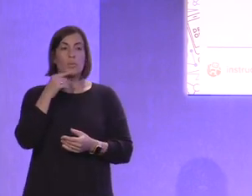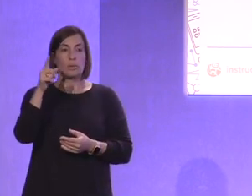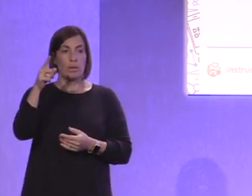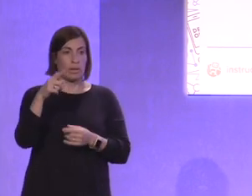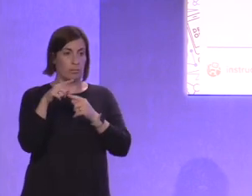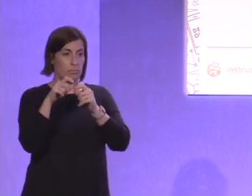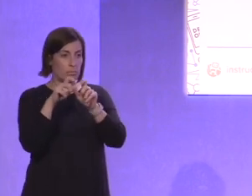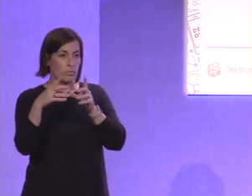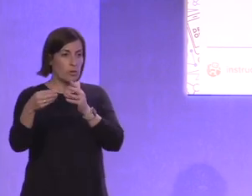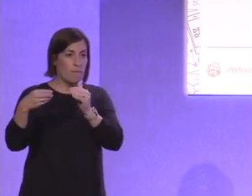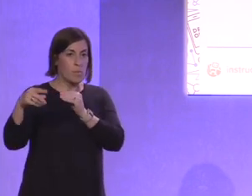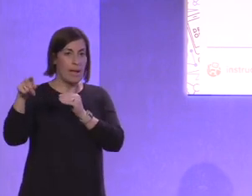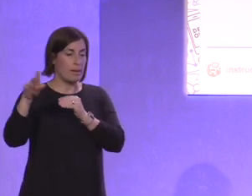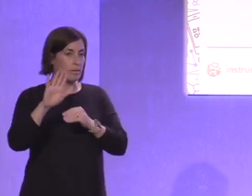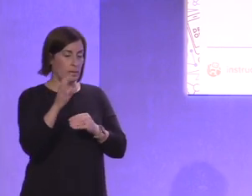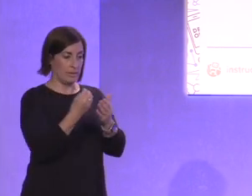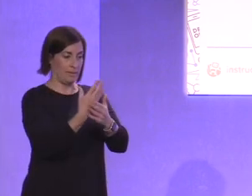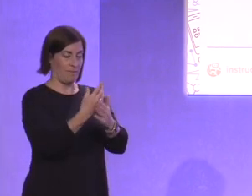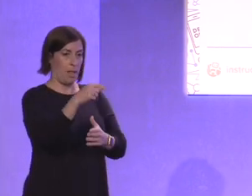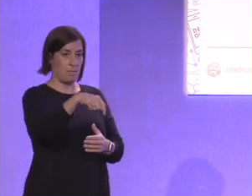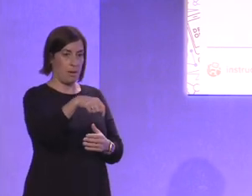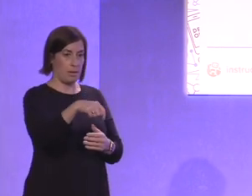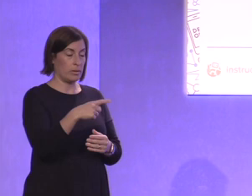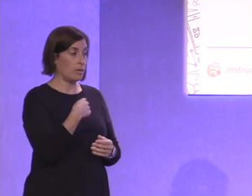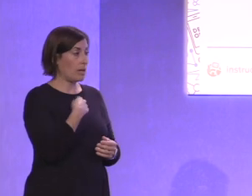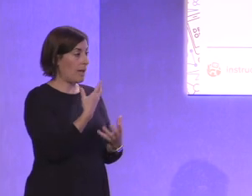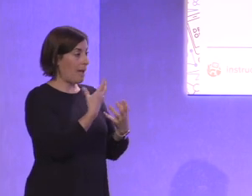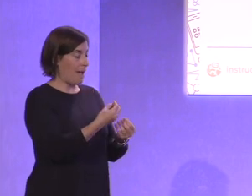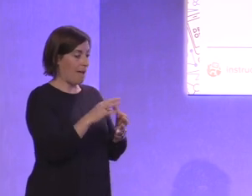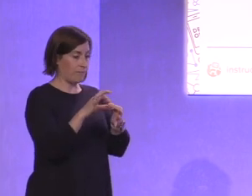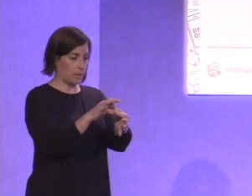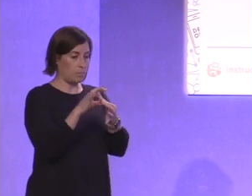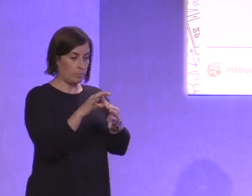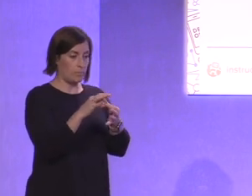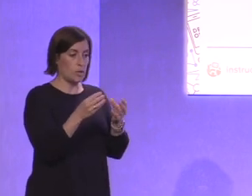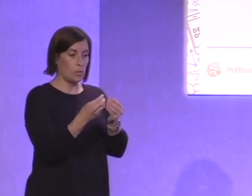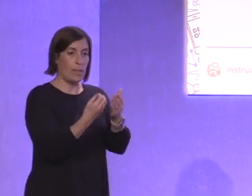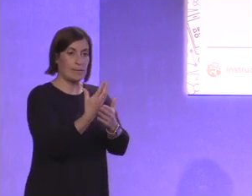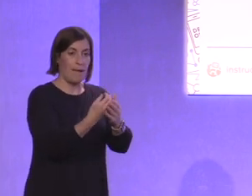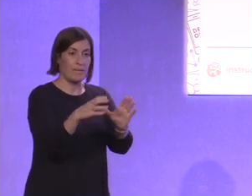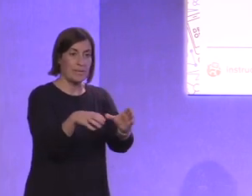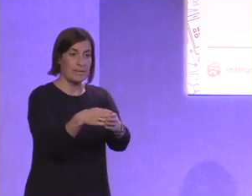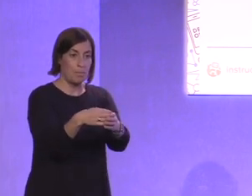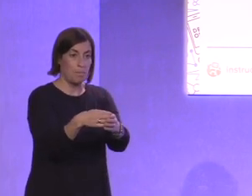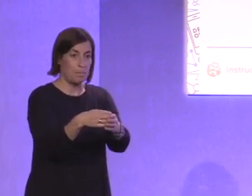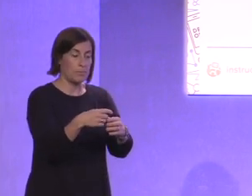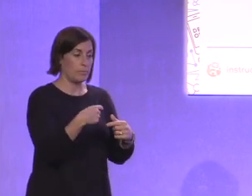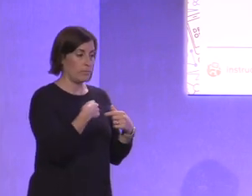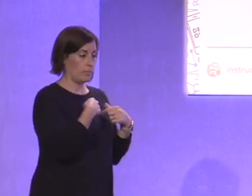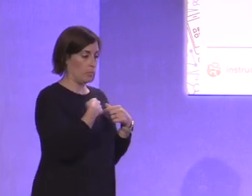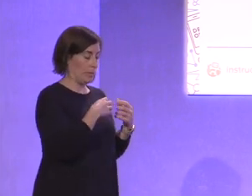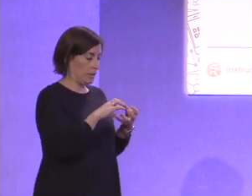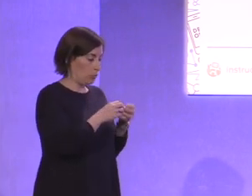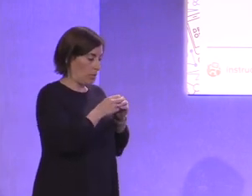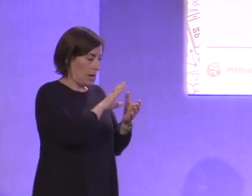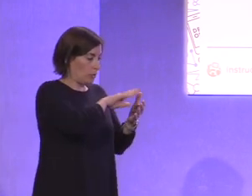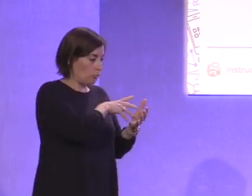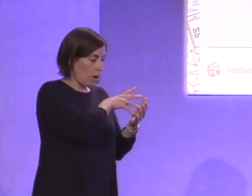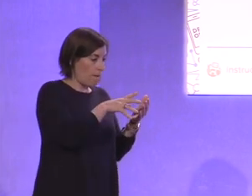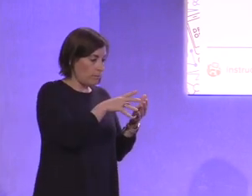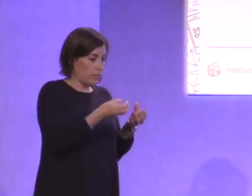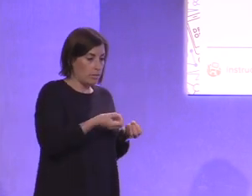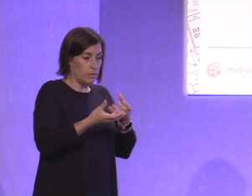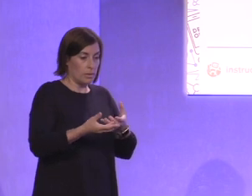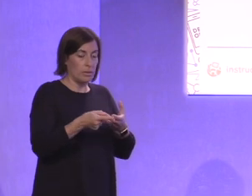We have a very close relationship with the tracker dev team, so we helped bootstrap their graphs, but we were creating the